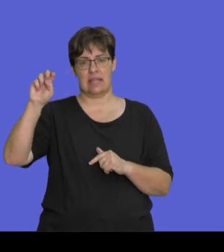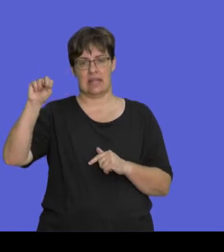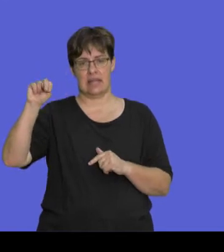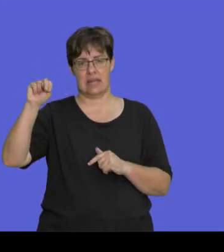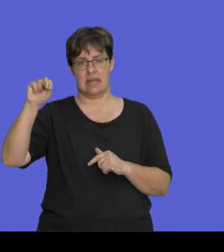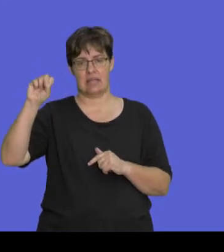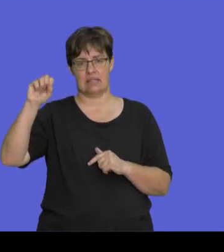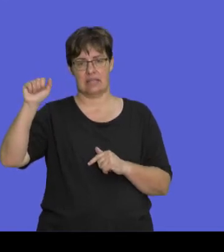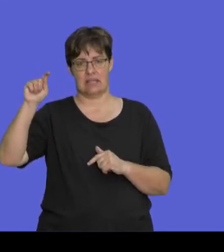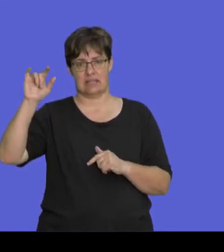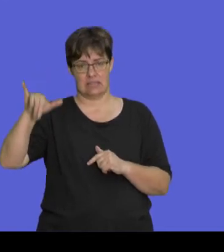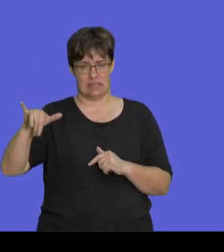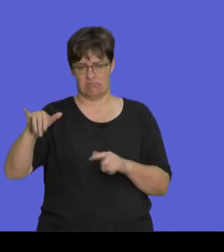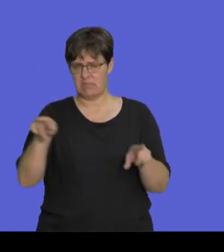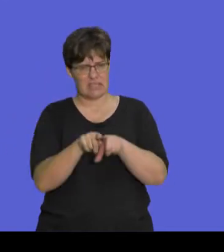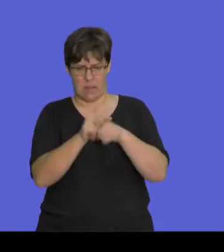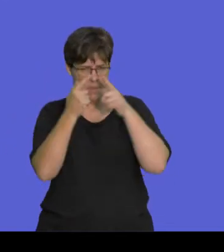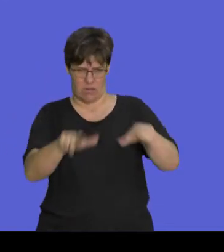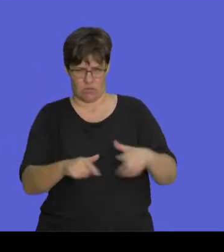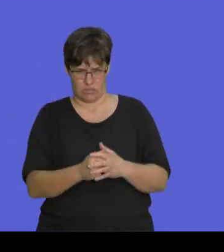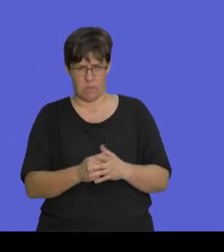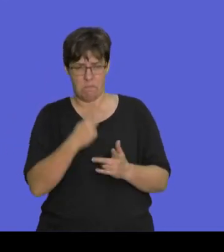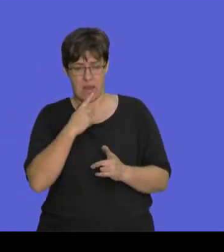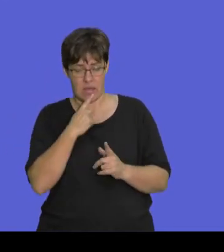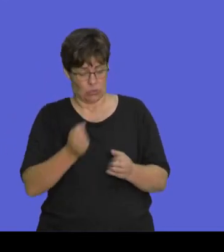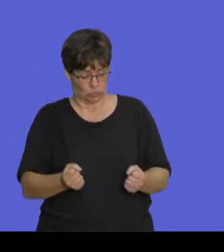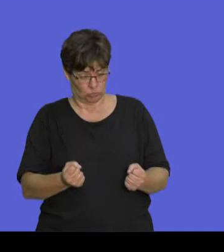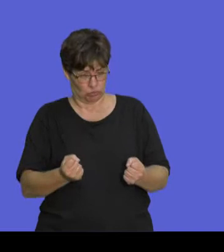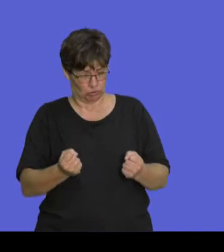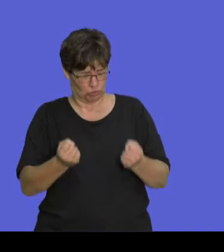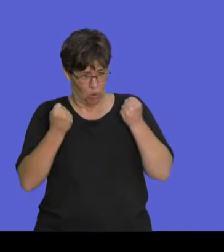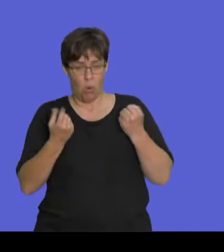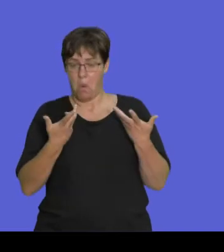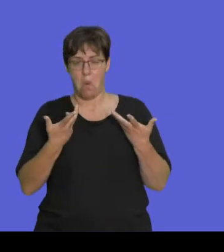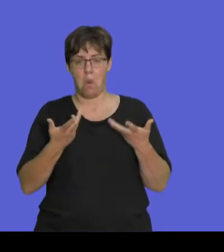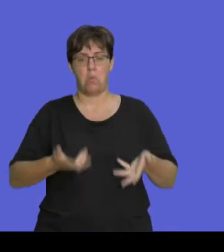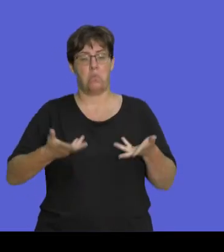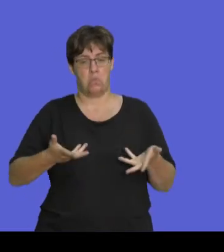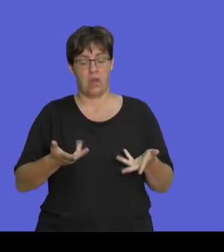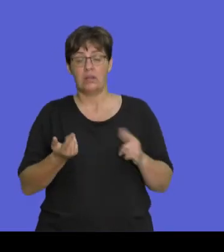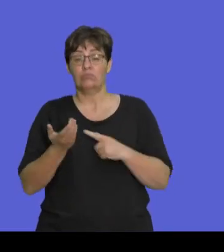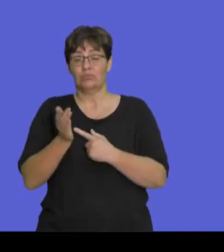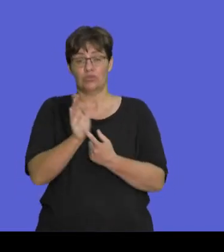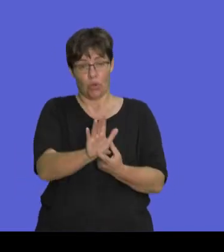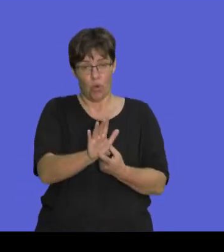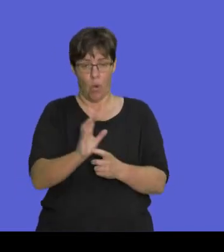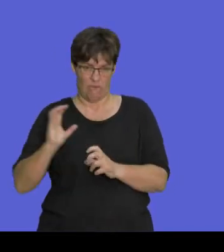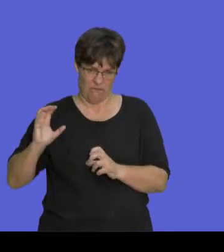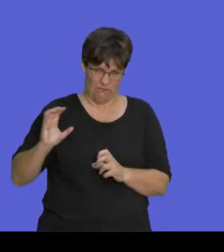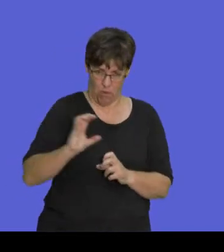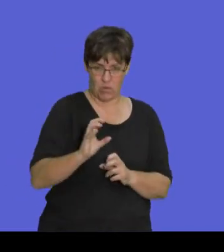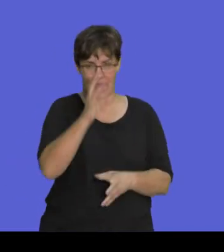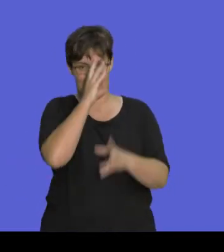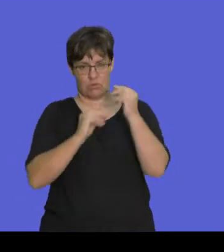language. We're still talking about the intensity of the field. How strong the field is an indication of the force experienced by a